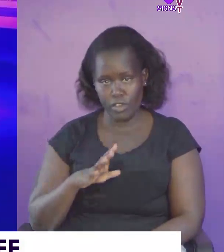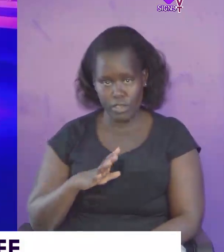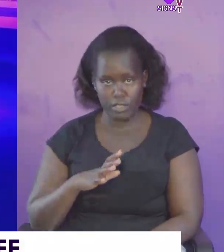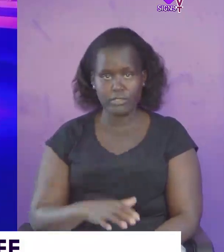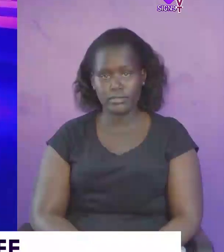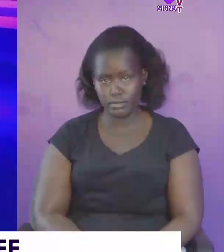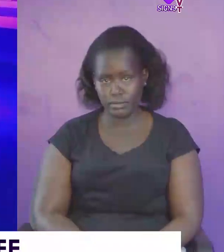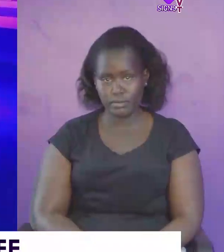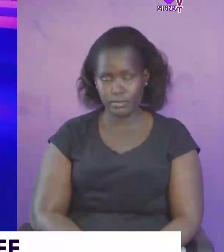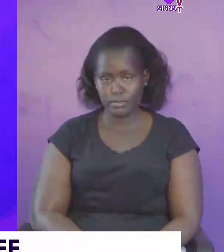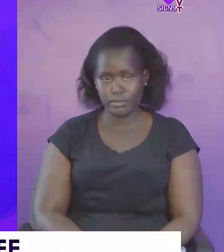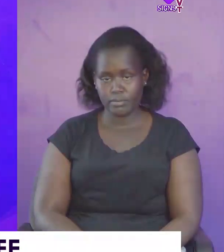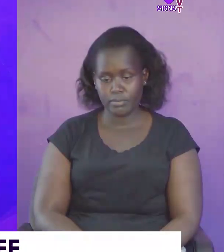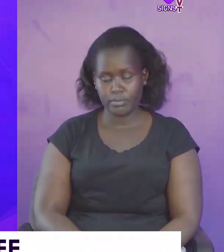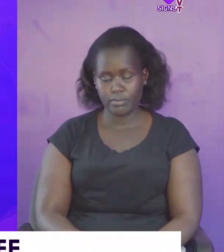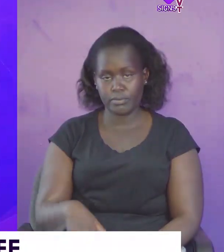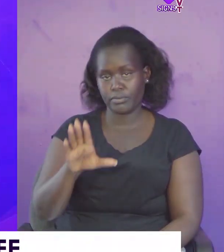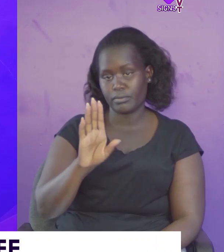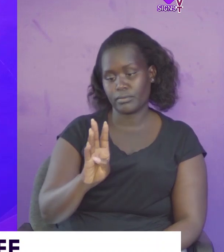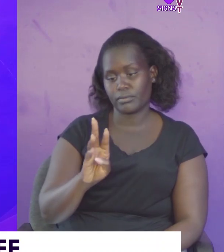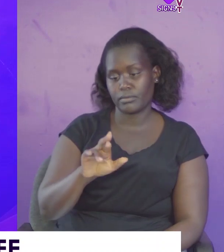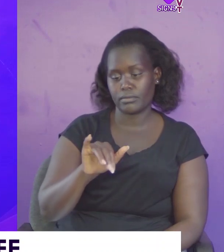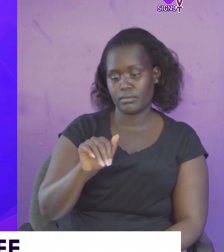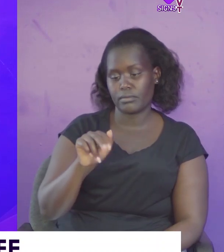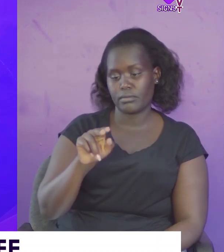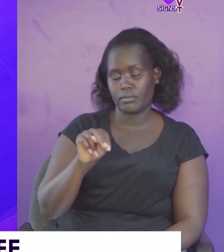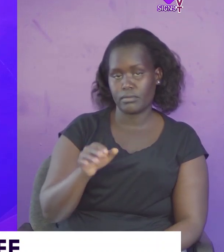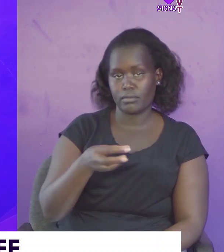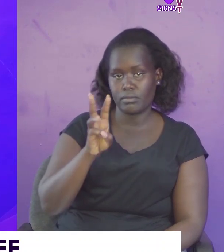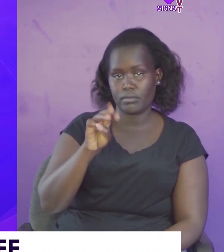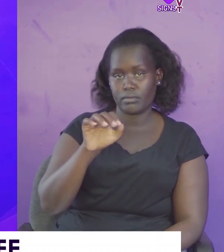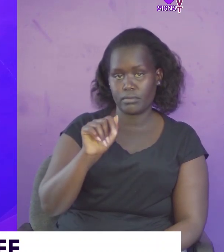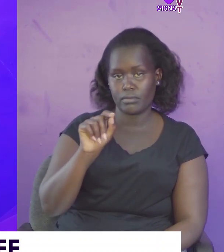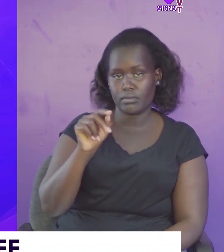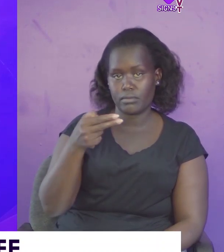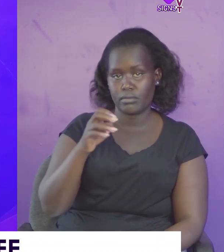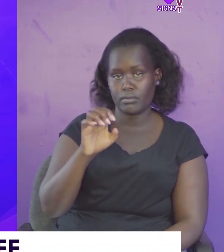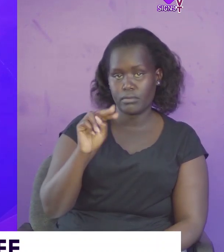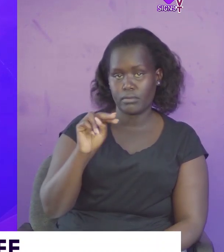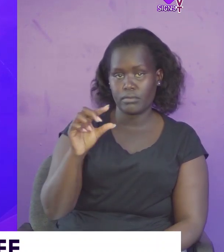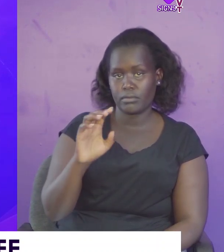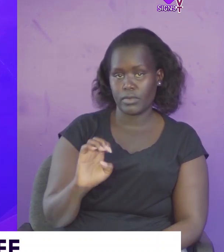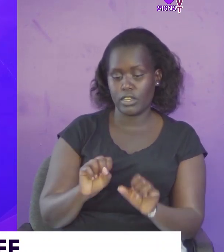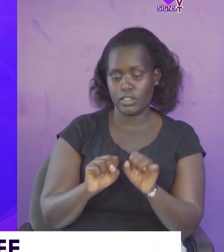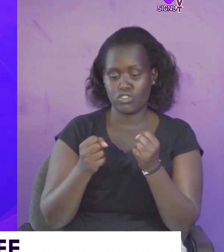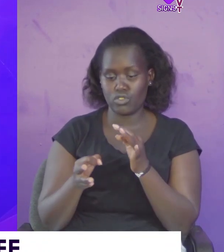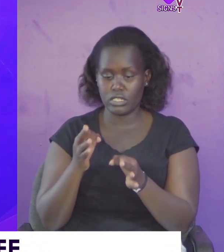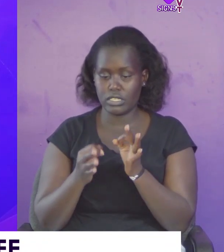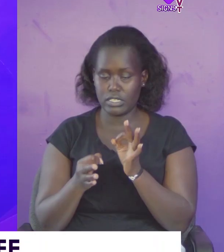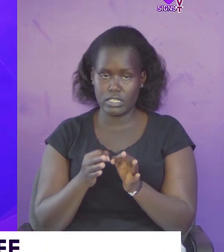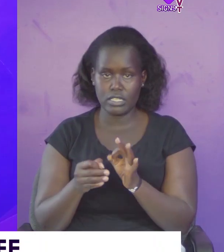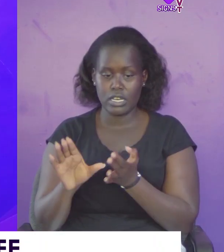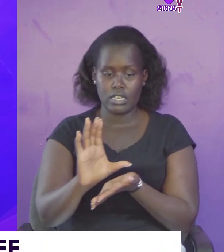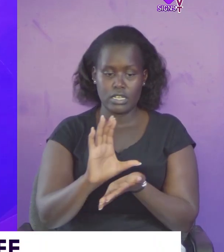Uko fiti? Niko strong. Brian Madenge, Social Justice Centers, especially the